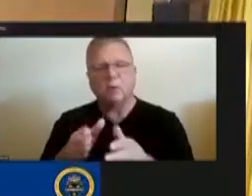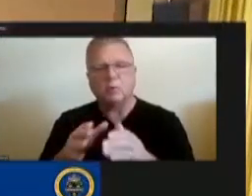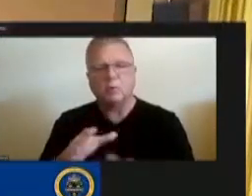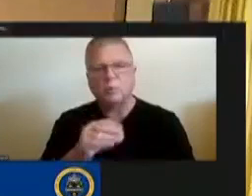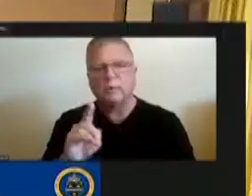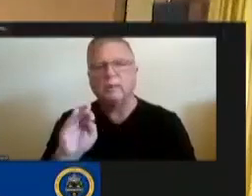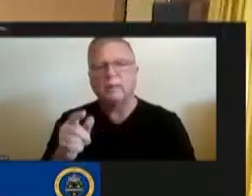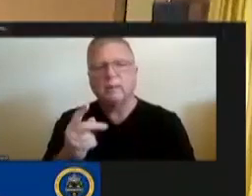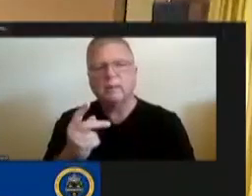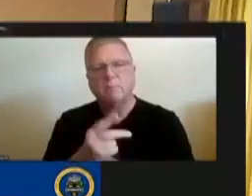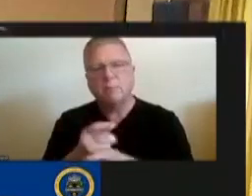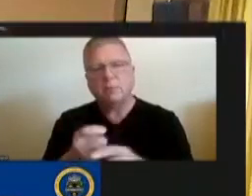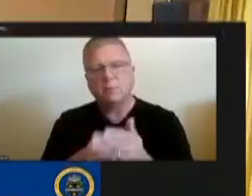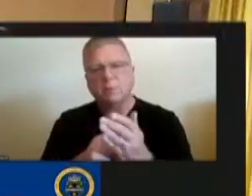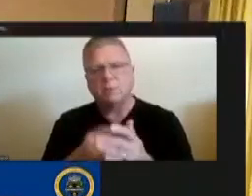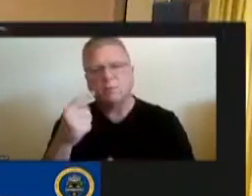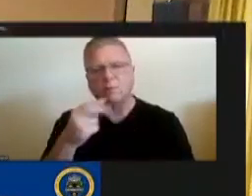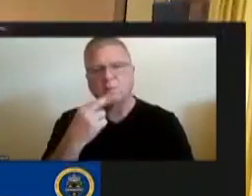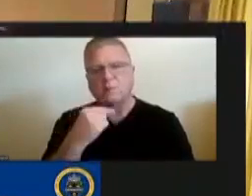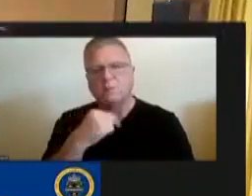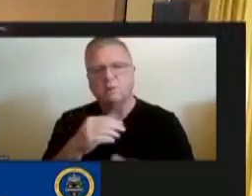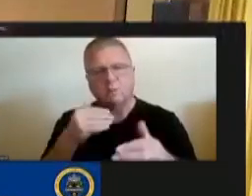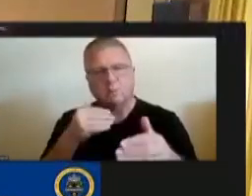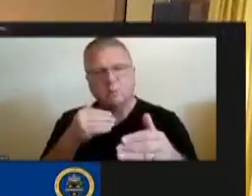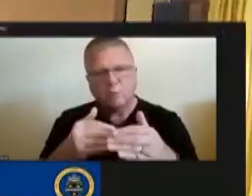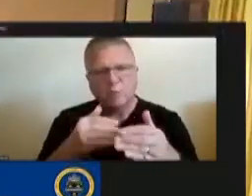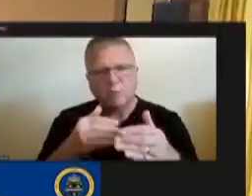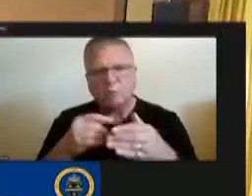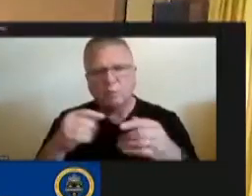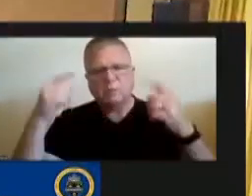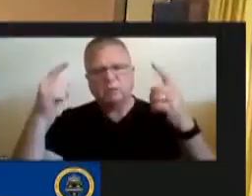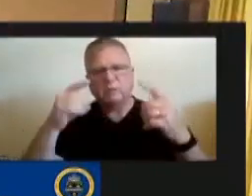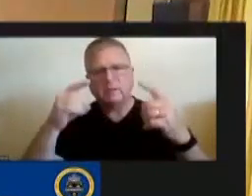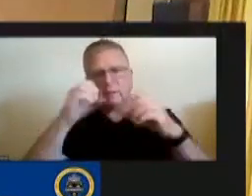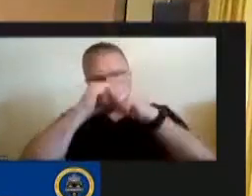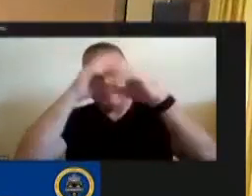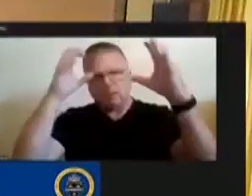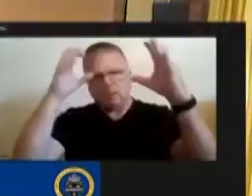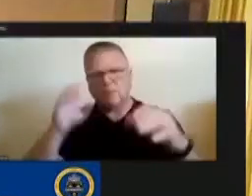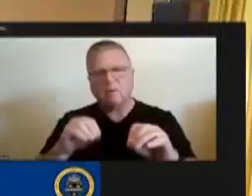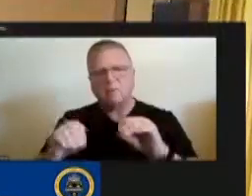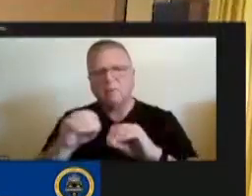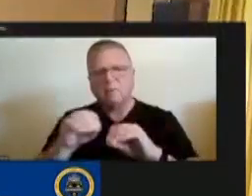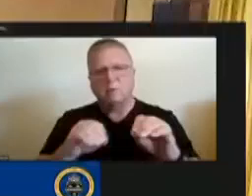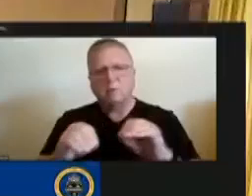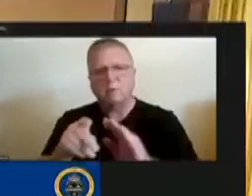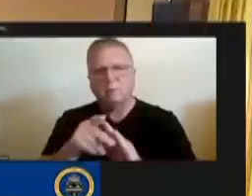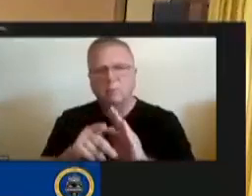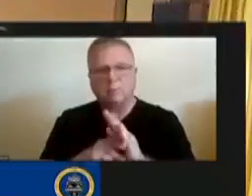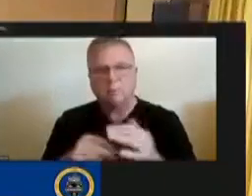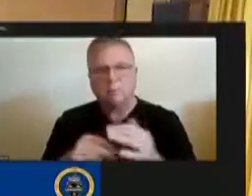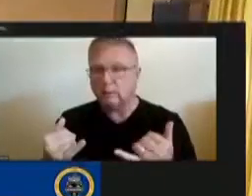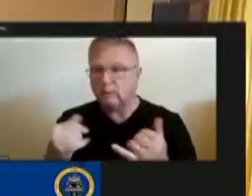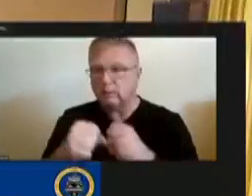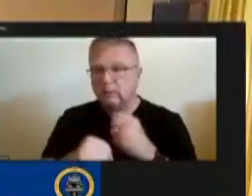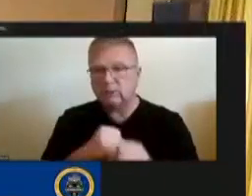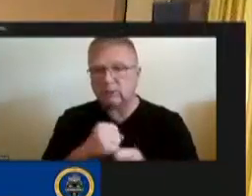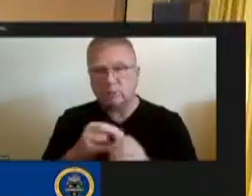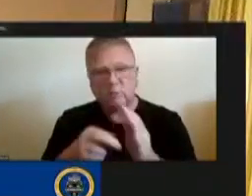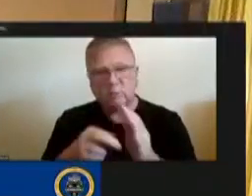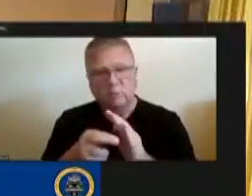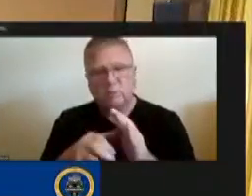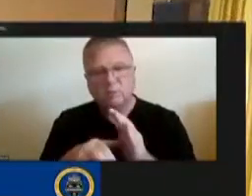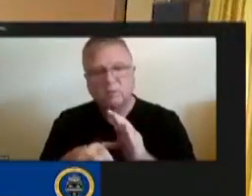for restaurants will help to move towards achieving the vision of our mobility principles. Just this year, we've reviewed projects that add additional